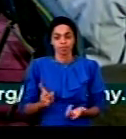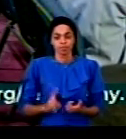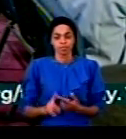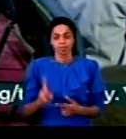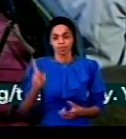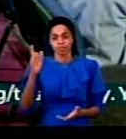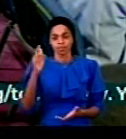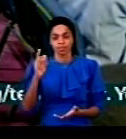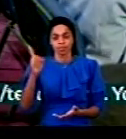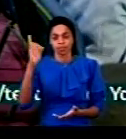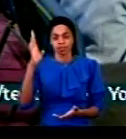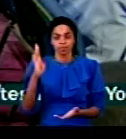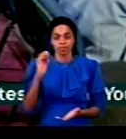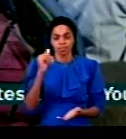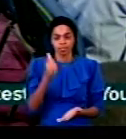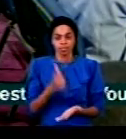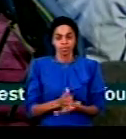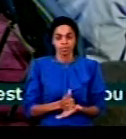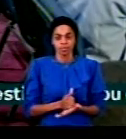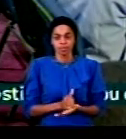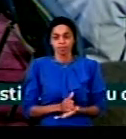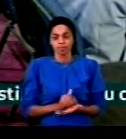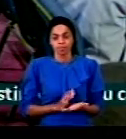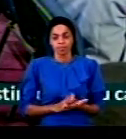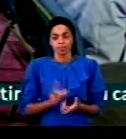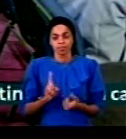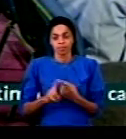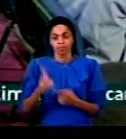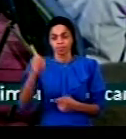Fourth testifier, please.